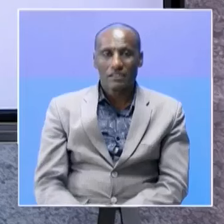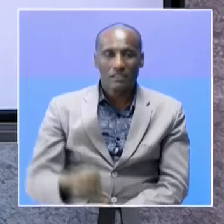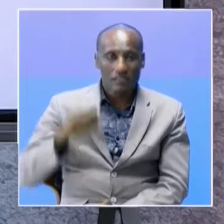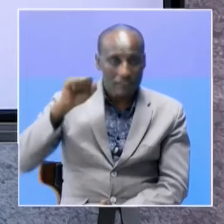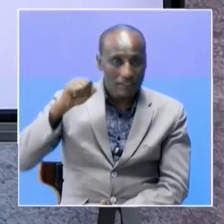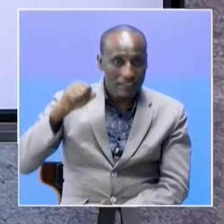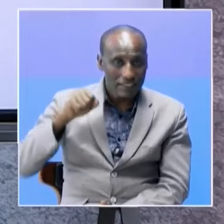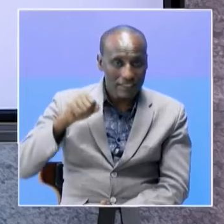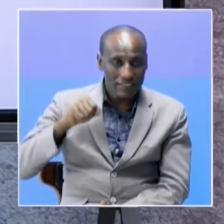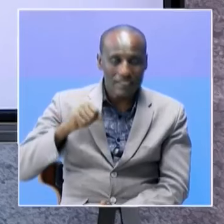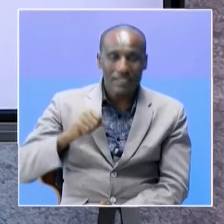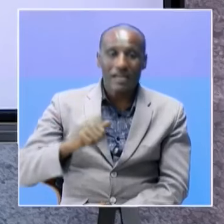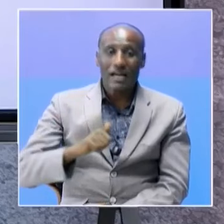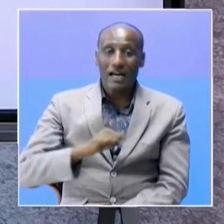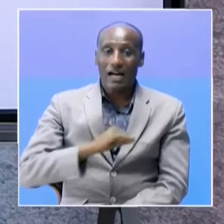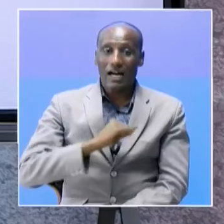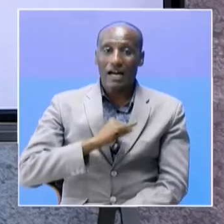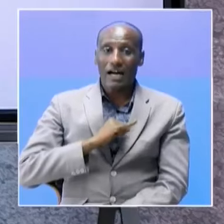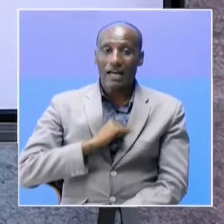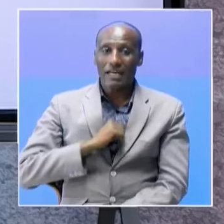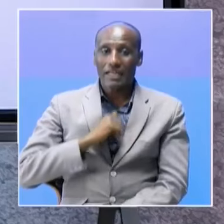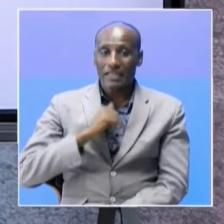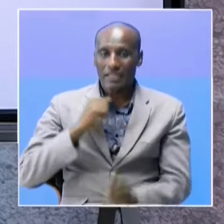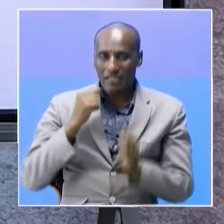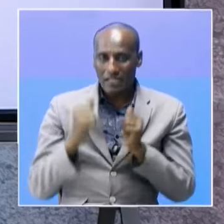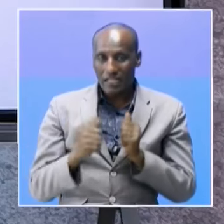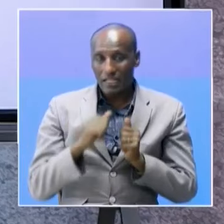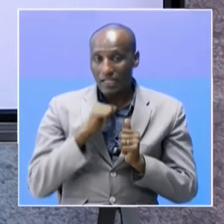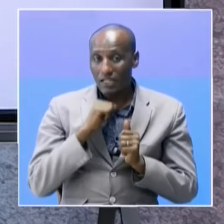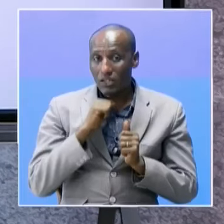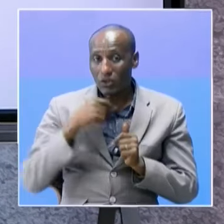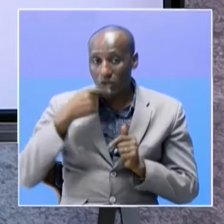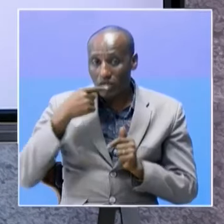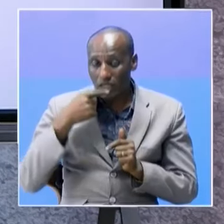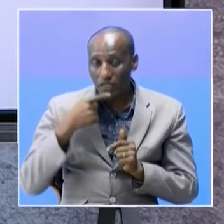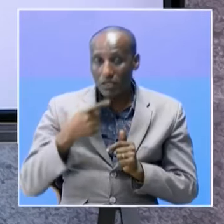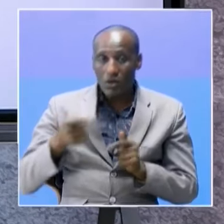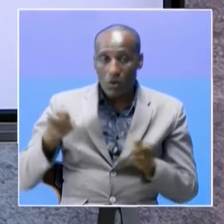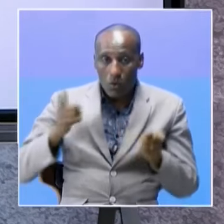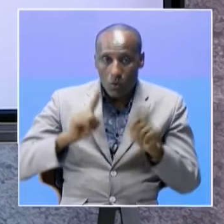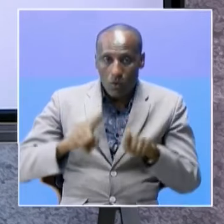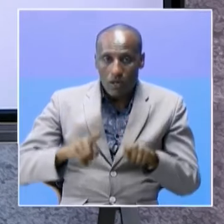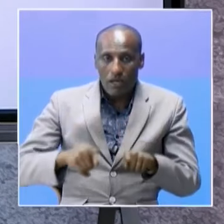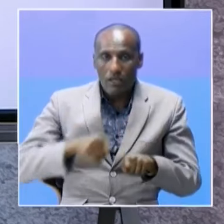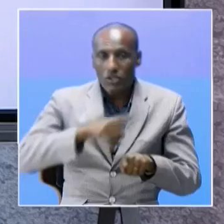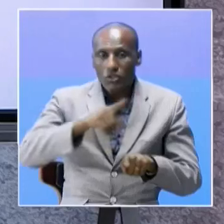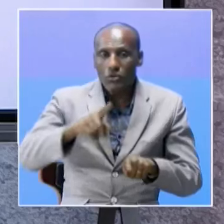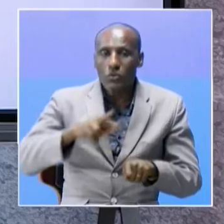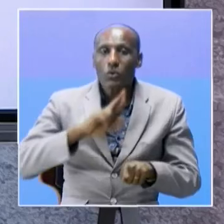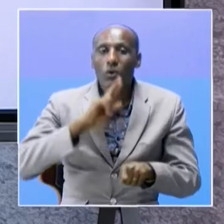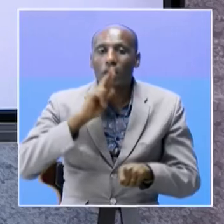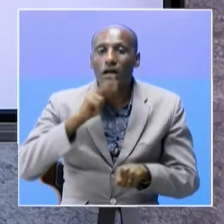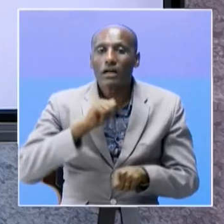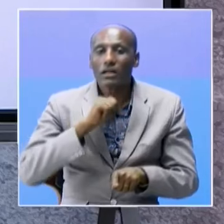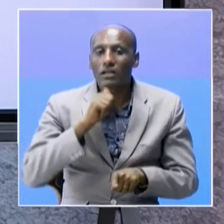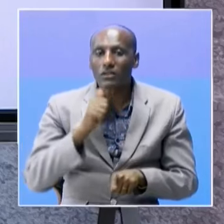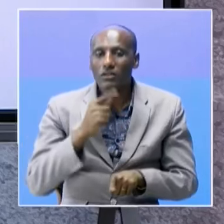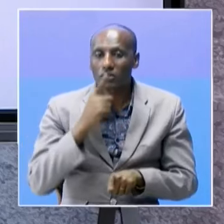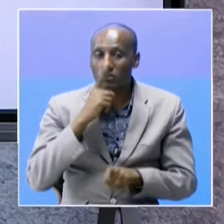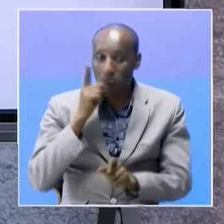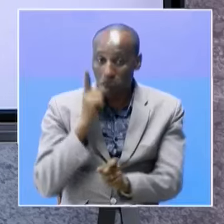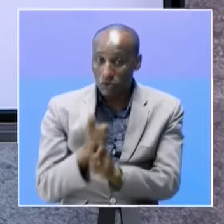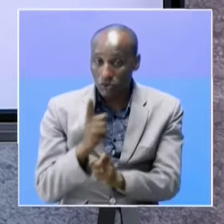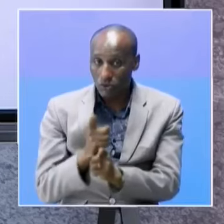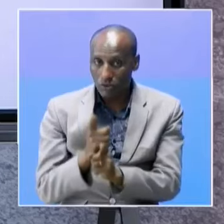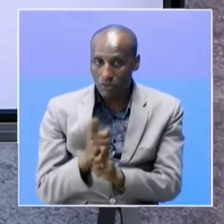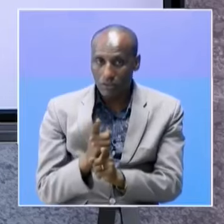say, I can't tell when you are not sure. Very good. Do you remember what we have said earlier?